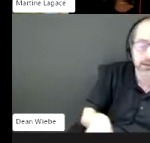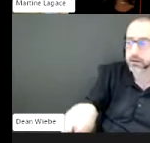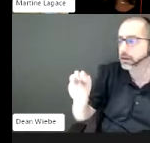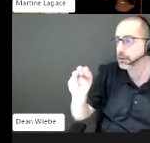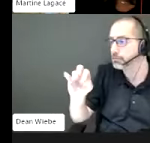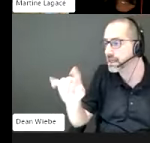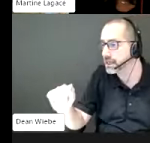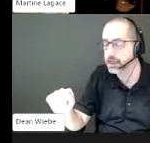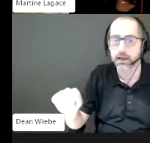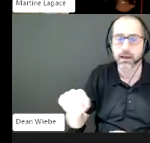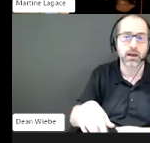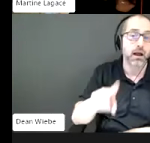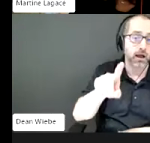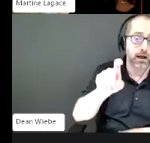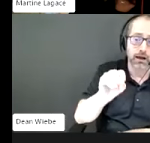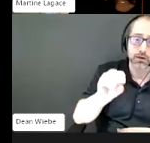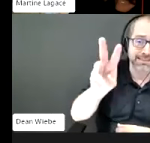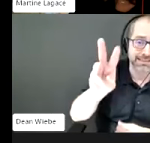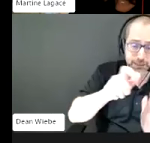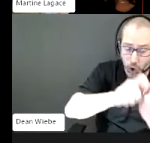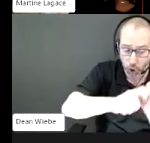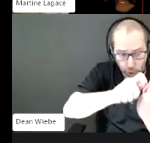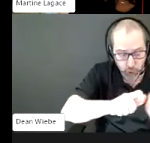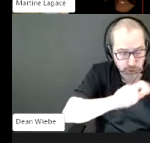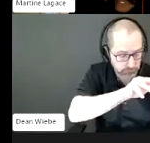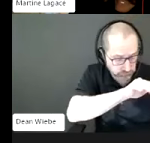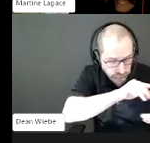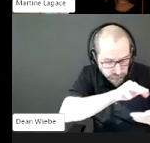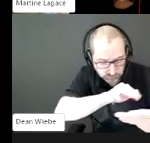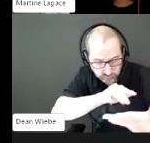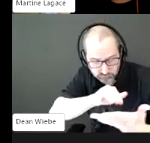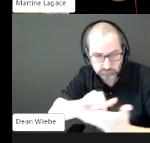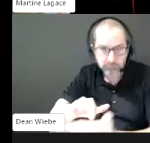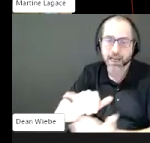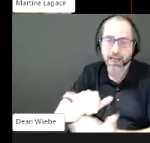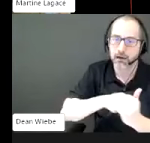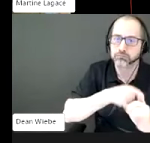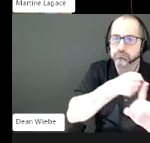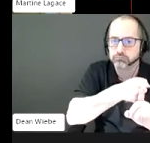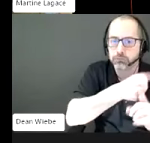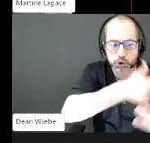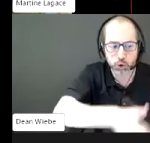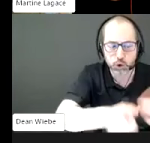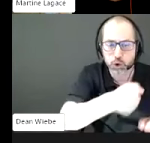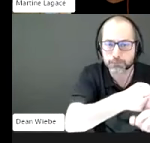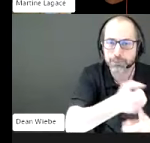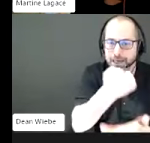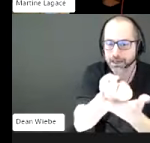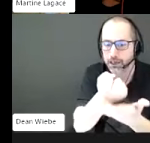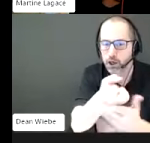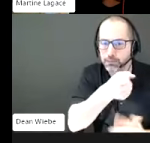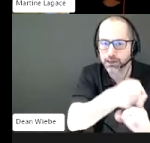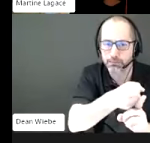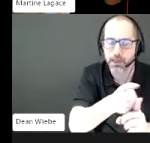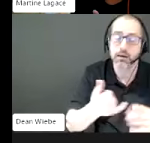articles relating to the impacts, the social and economic impacts. Now, that's not very surprising. We still